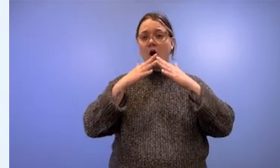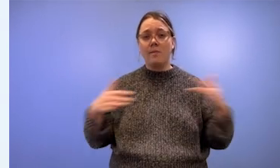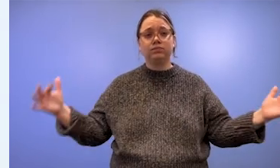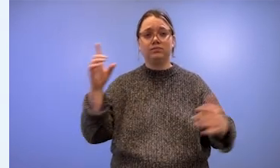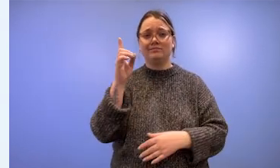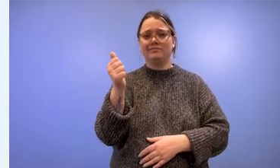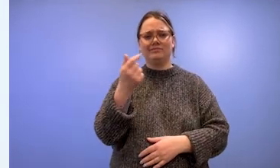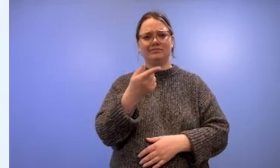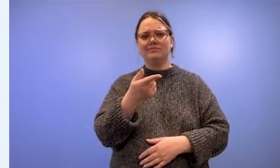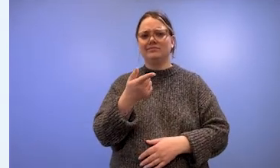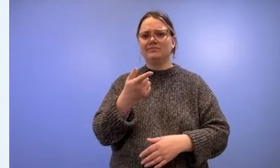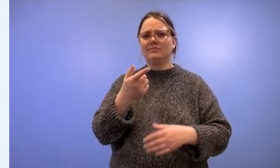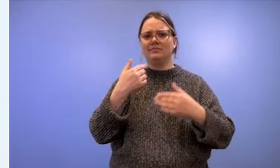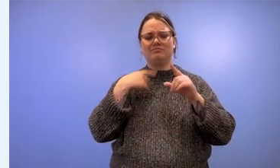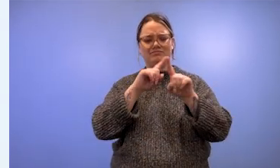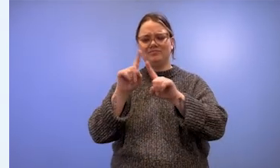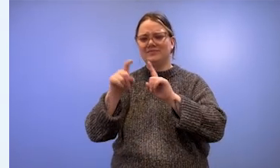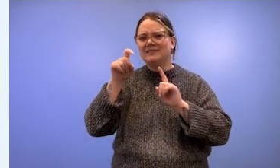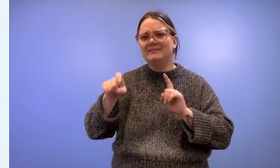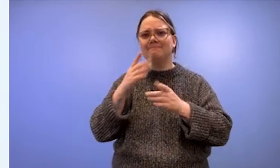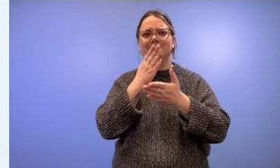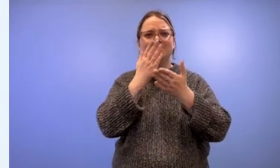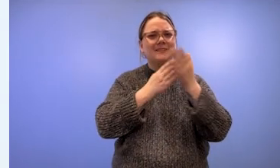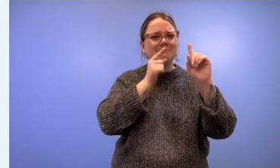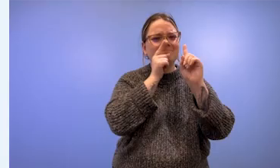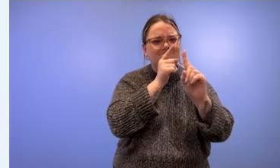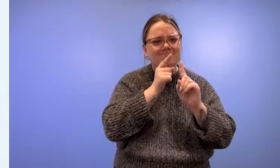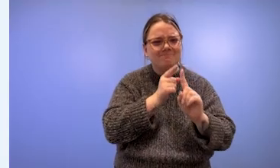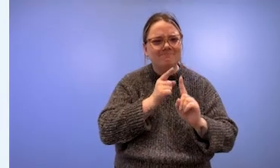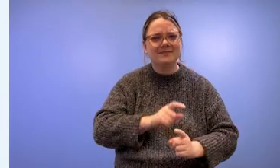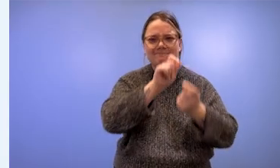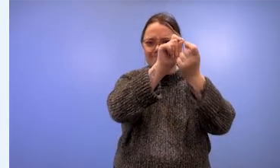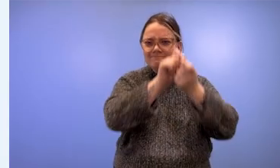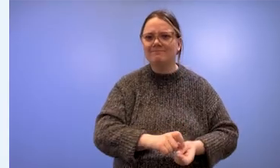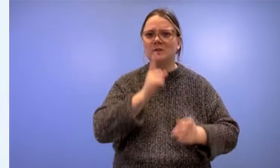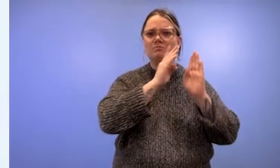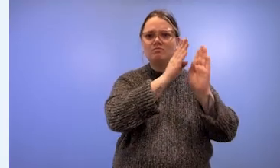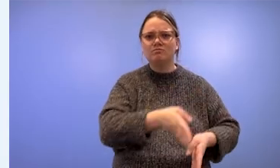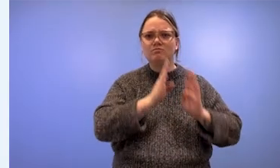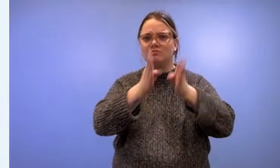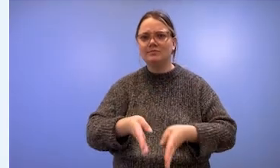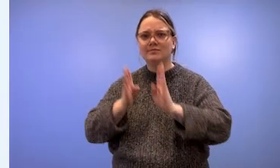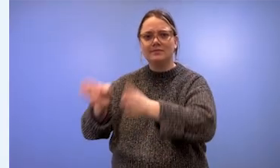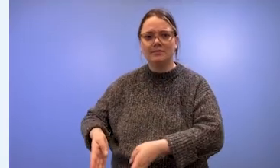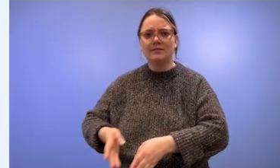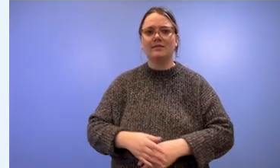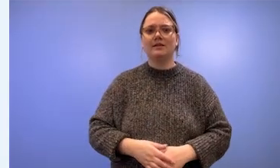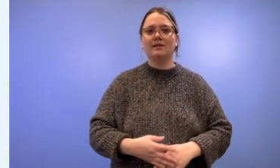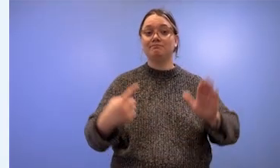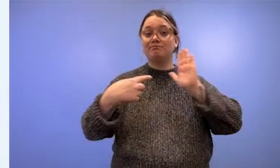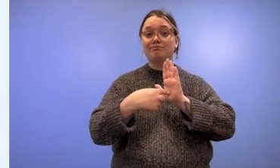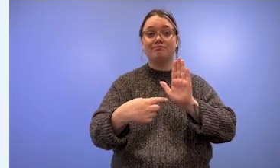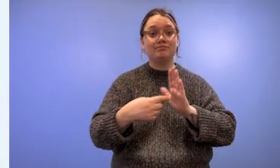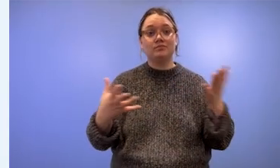require a diversity of accommodations, and these may be very specific to each individual. So some examples of